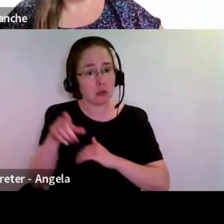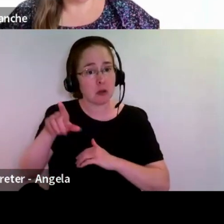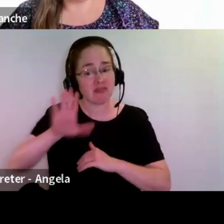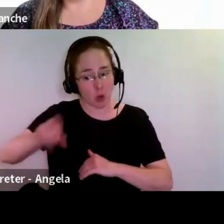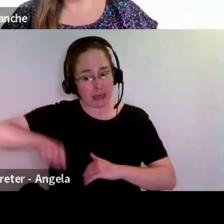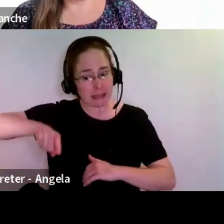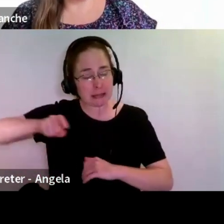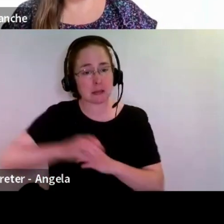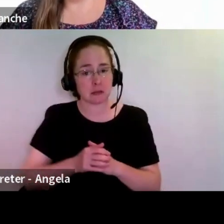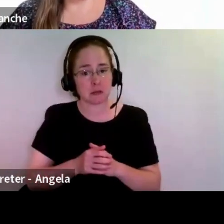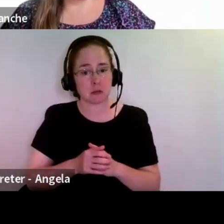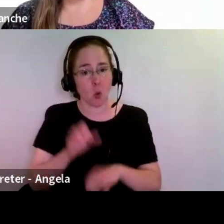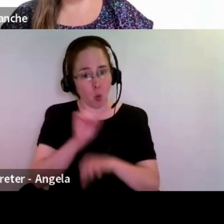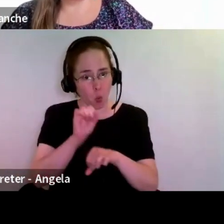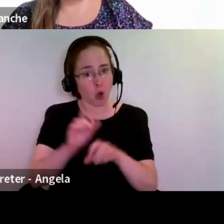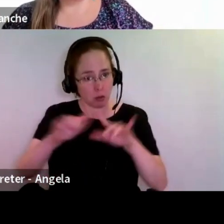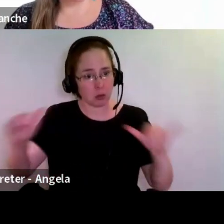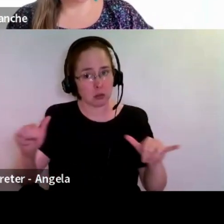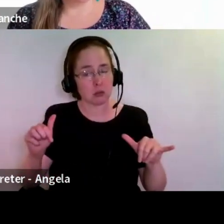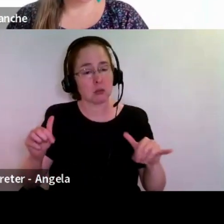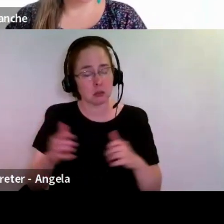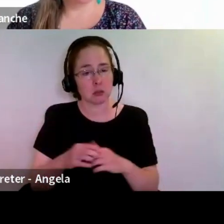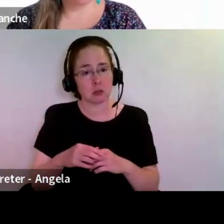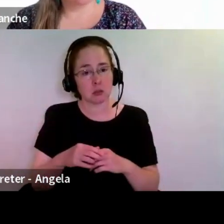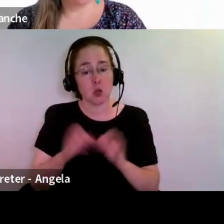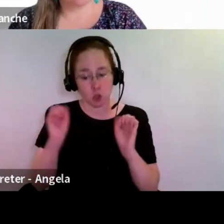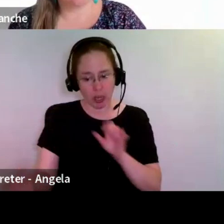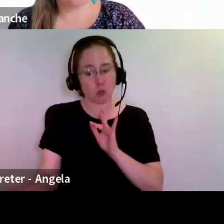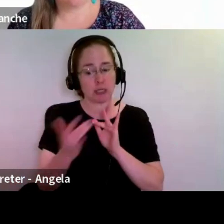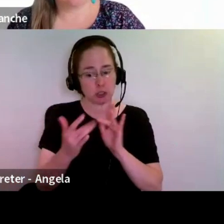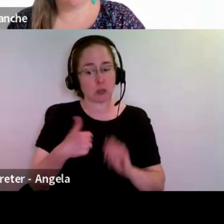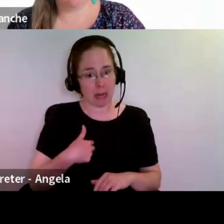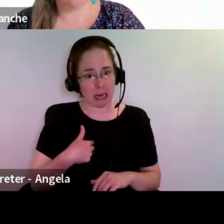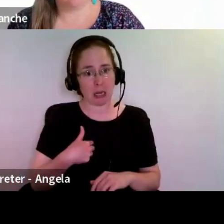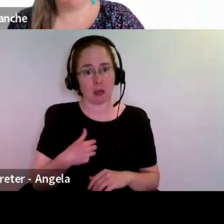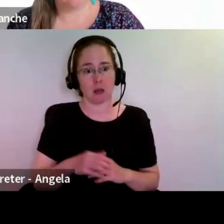have and worked alongside them. And you're welcome to reach out to me,